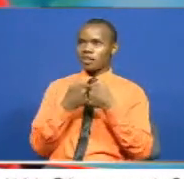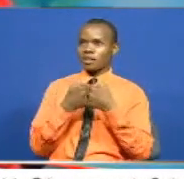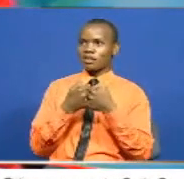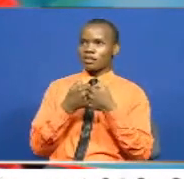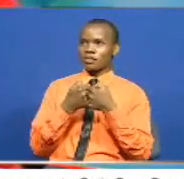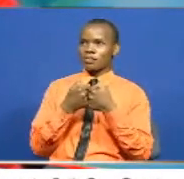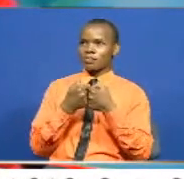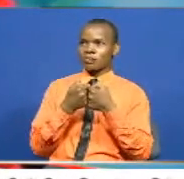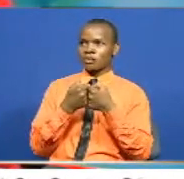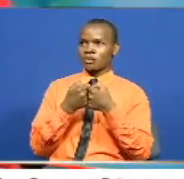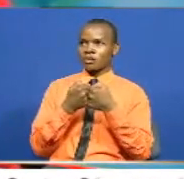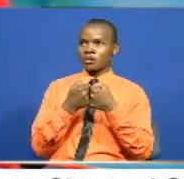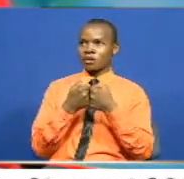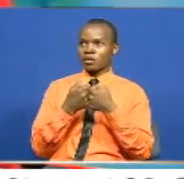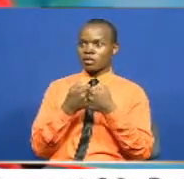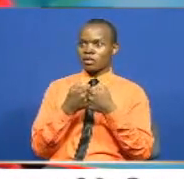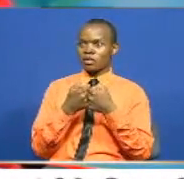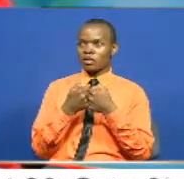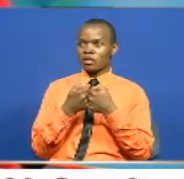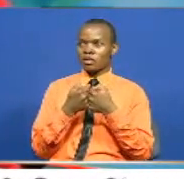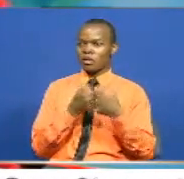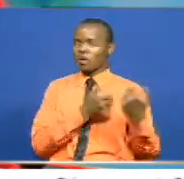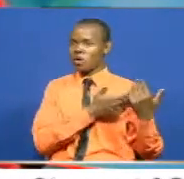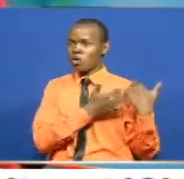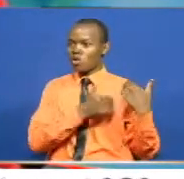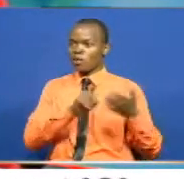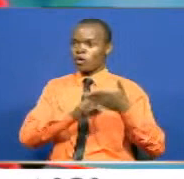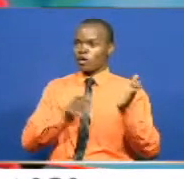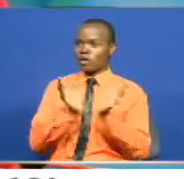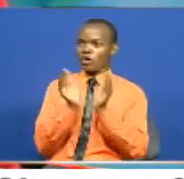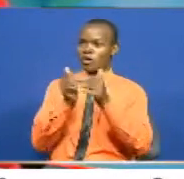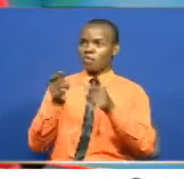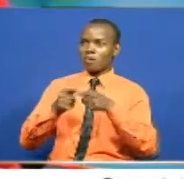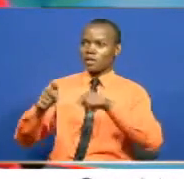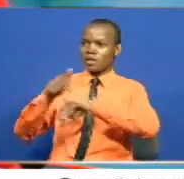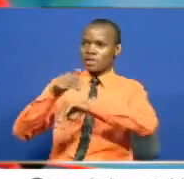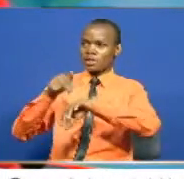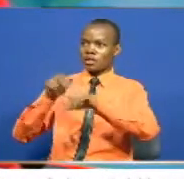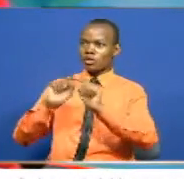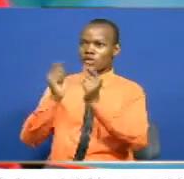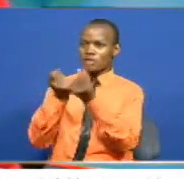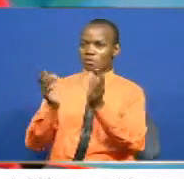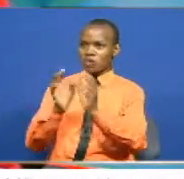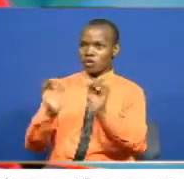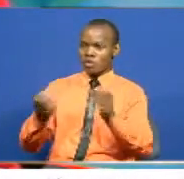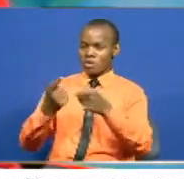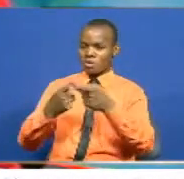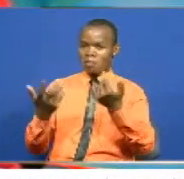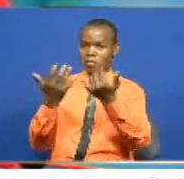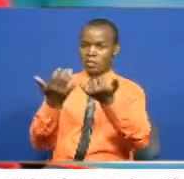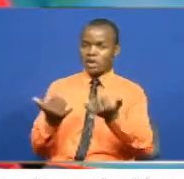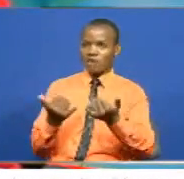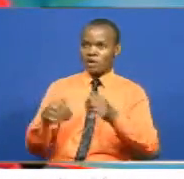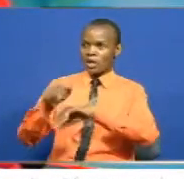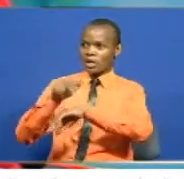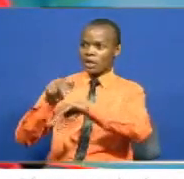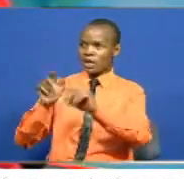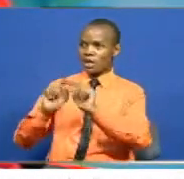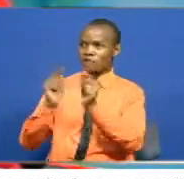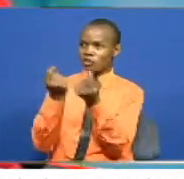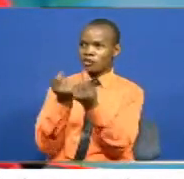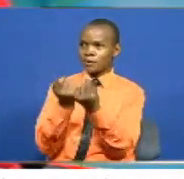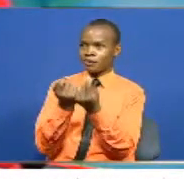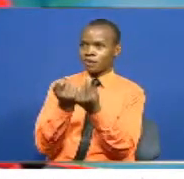Our part of our hope was based on clubs, not the national team. Right now, at least now, the national team